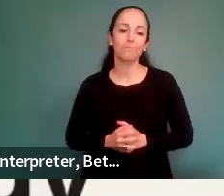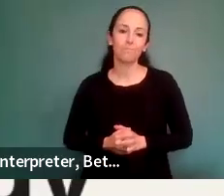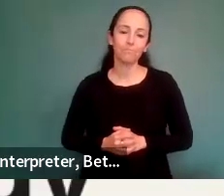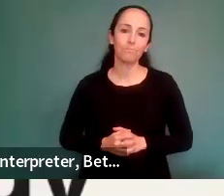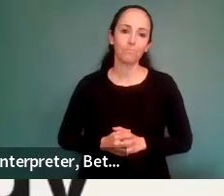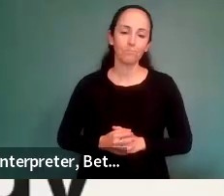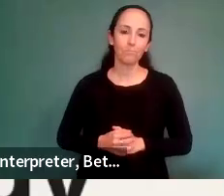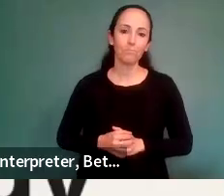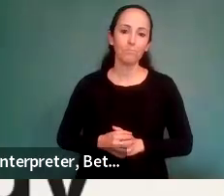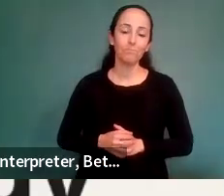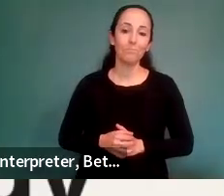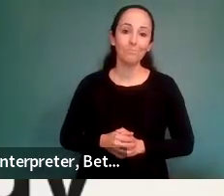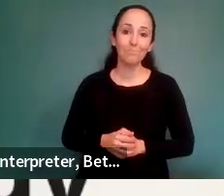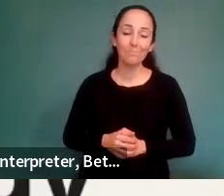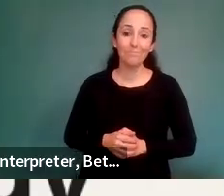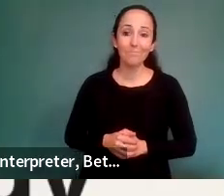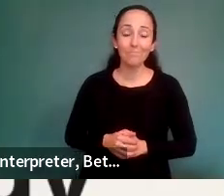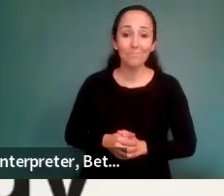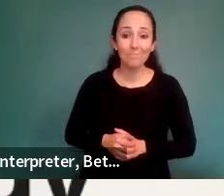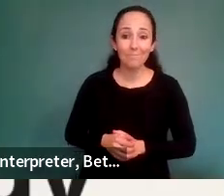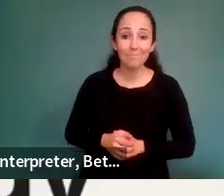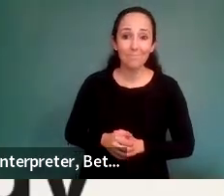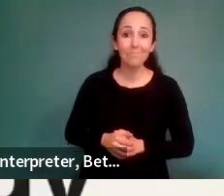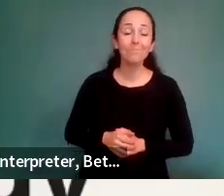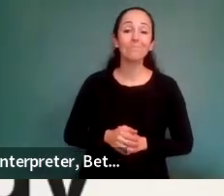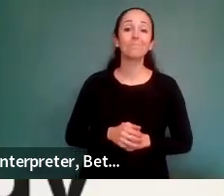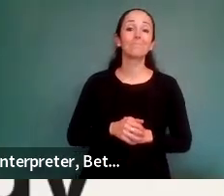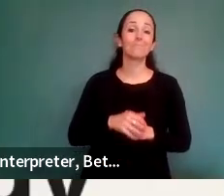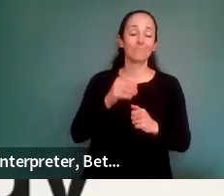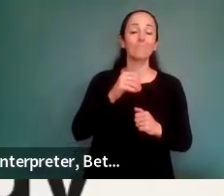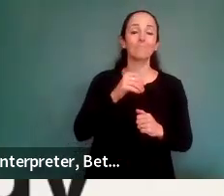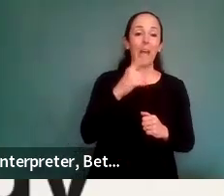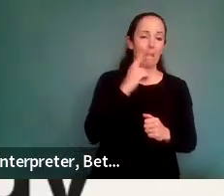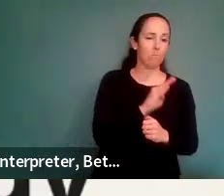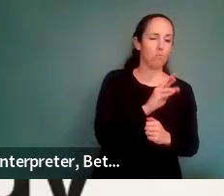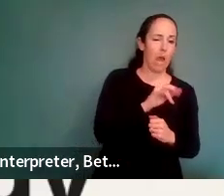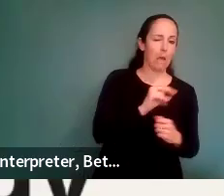Thanks, Izzy. Let's hand it off to Louis for the next slide.